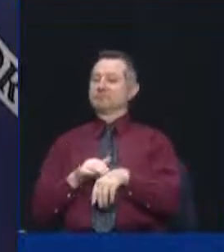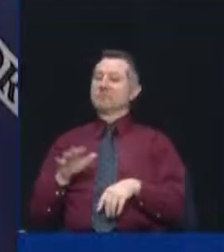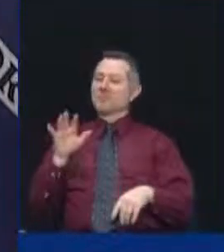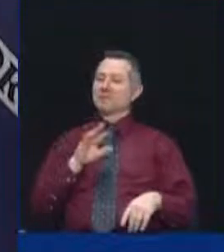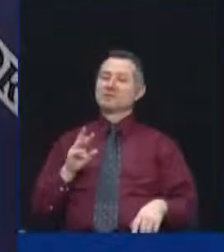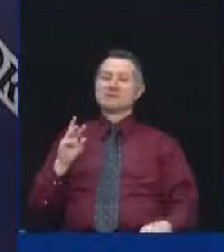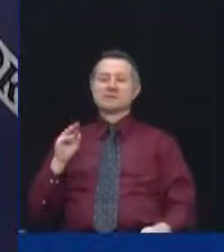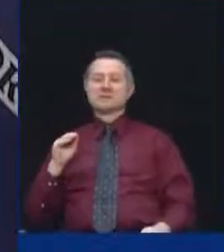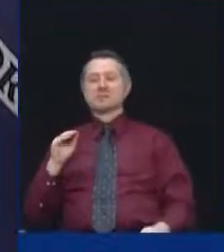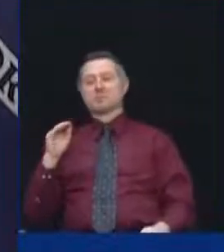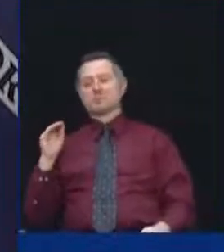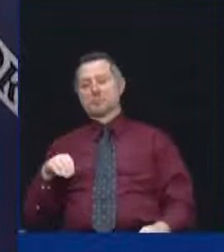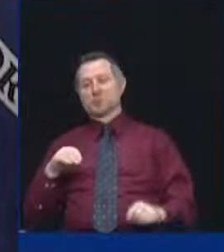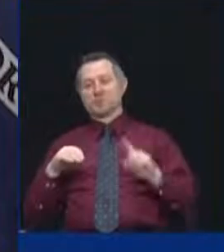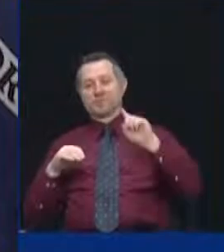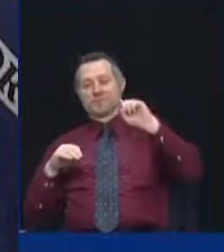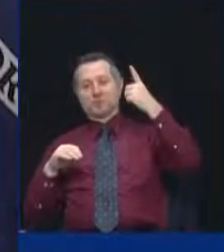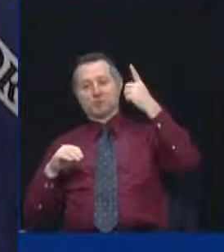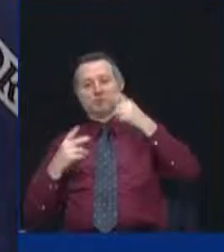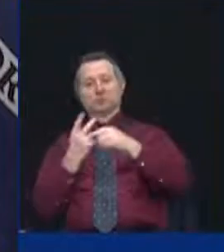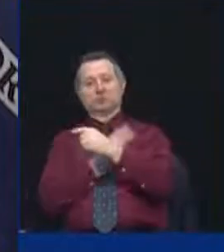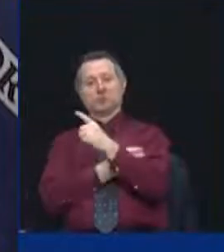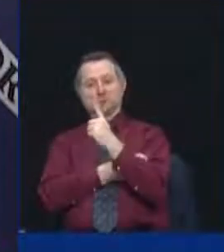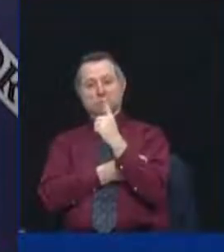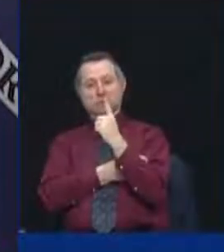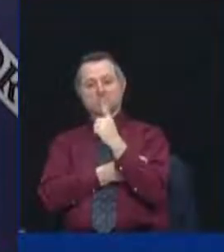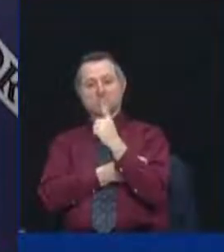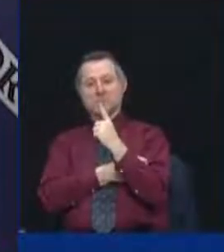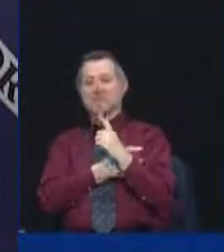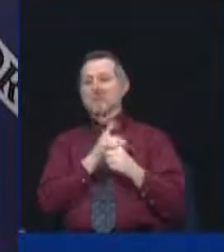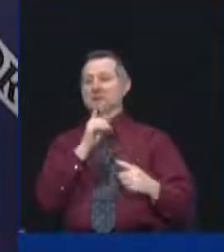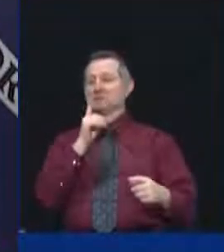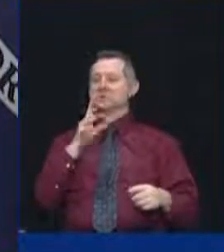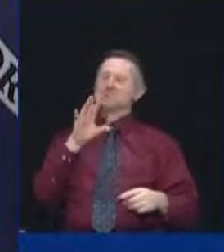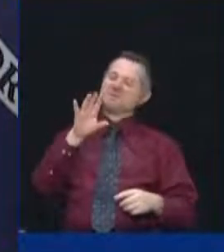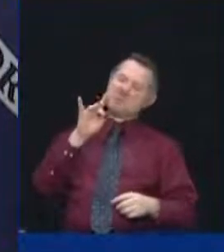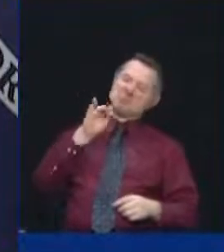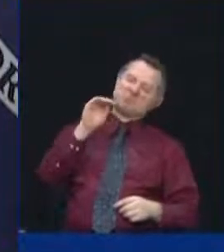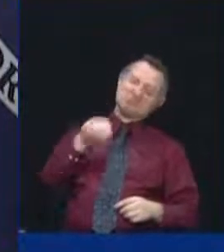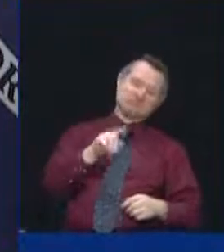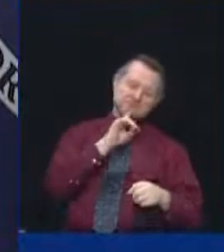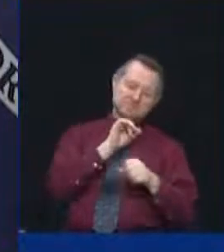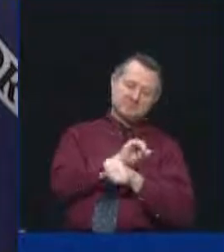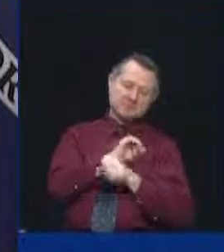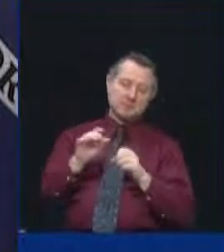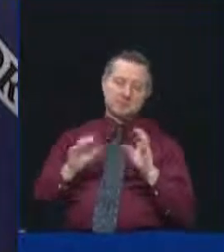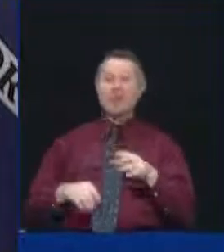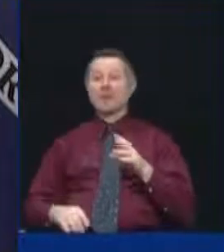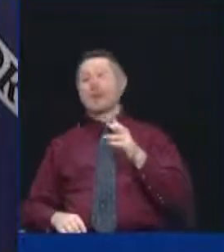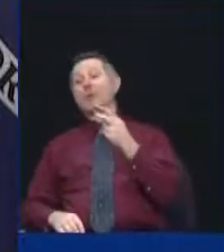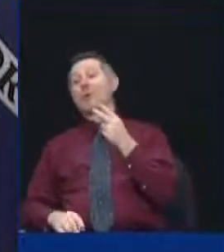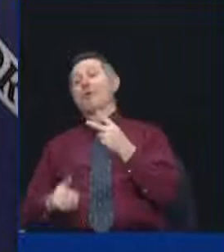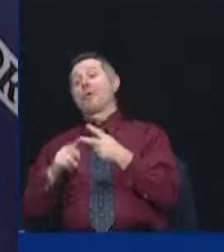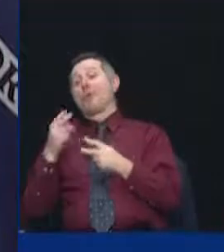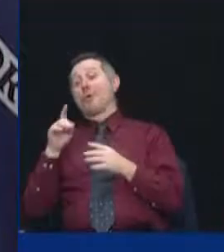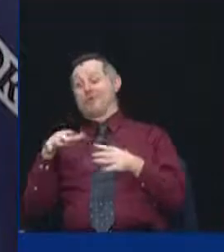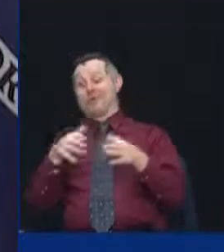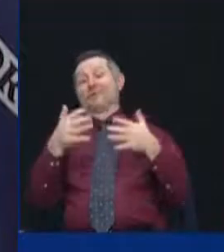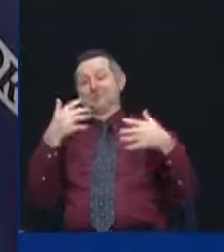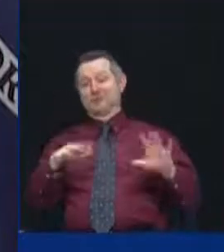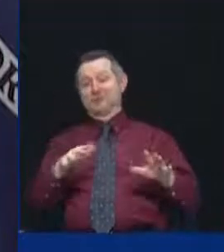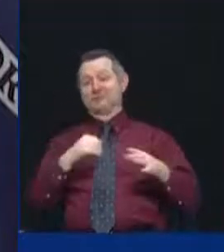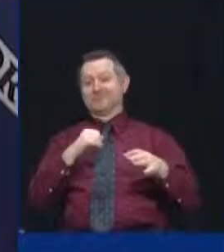first shots, okay? 58. You want to say herd immunity, which some people